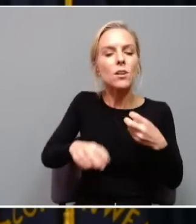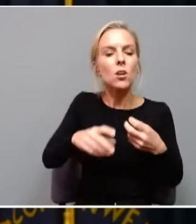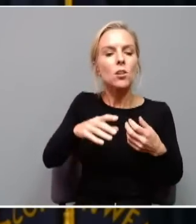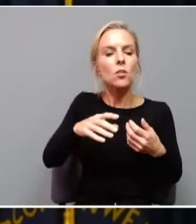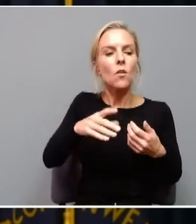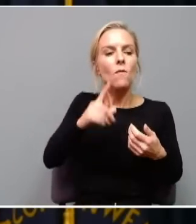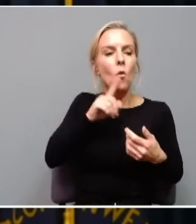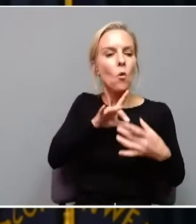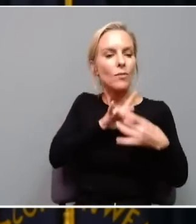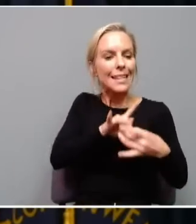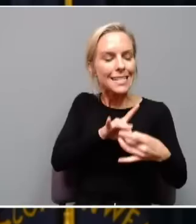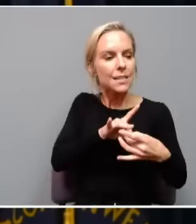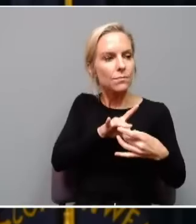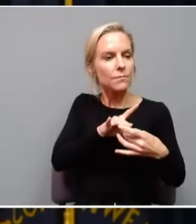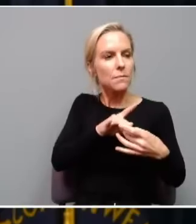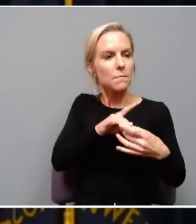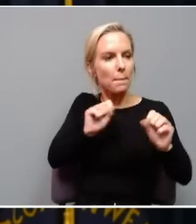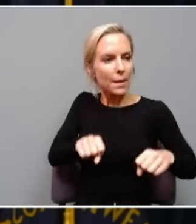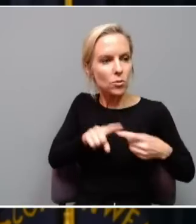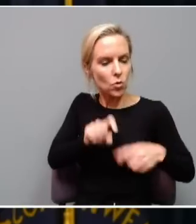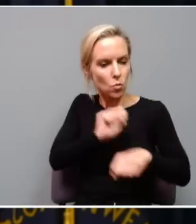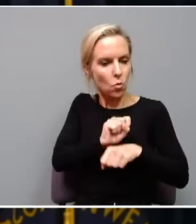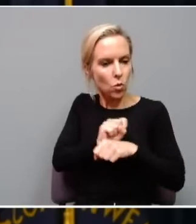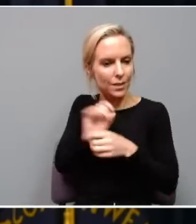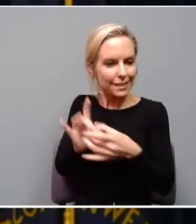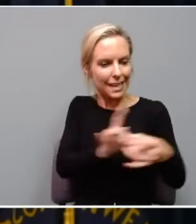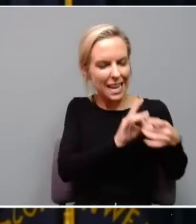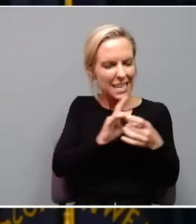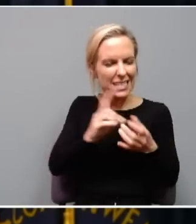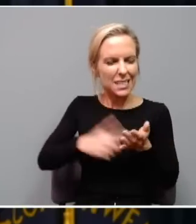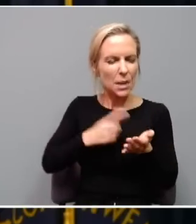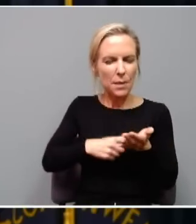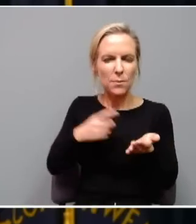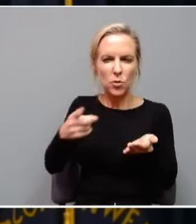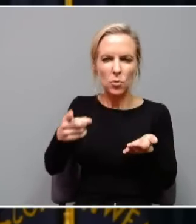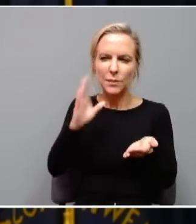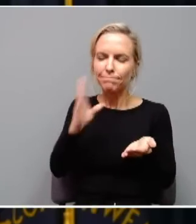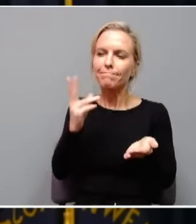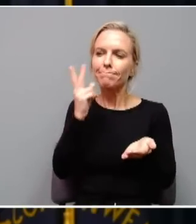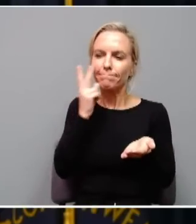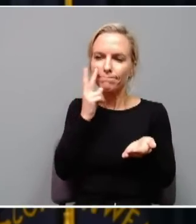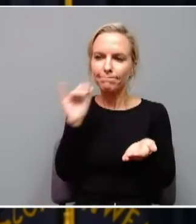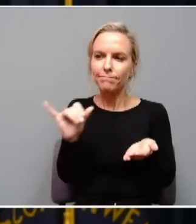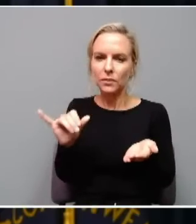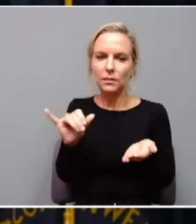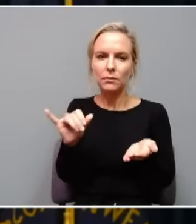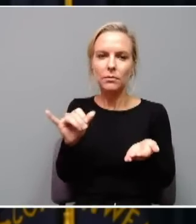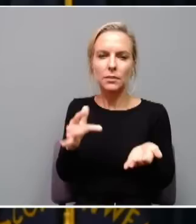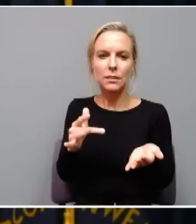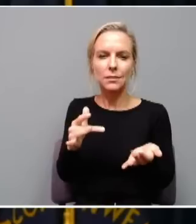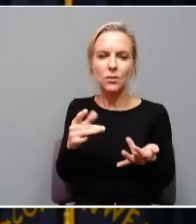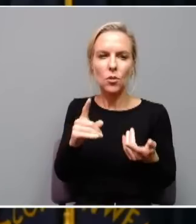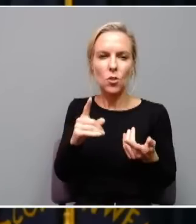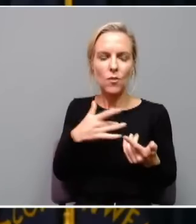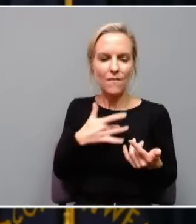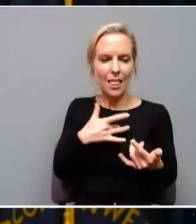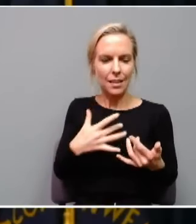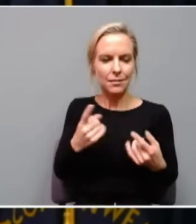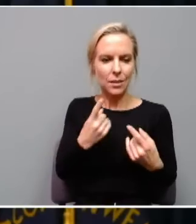work together, and sometimes the things that you'll hear and say is when it can kind of grab us and it's hard to let go of. It